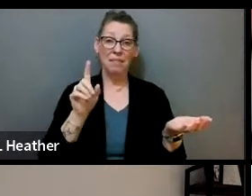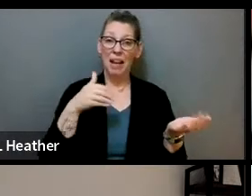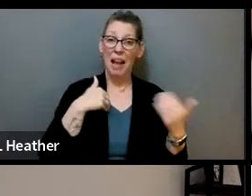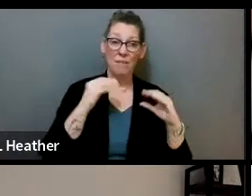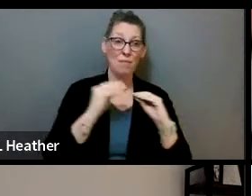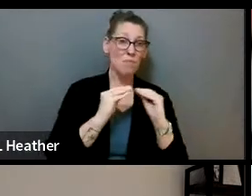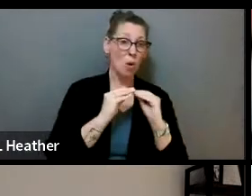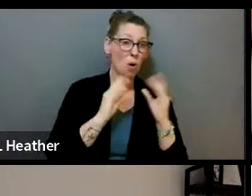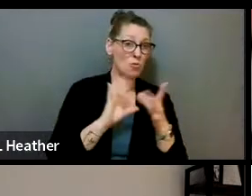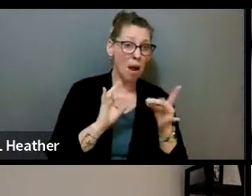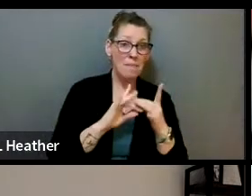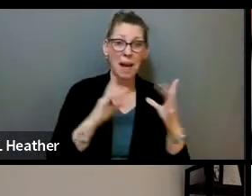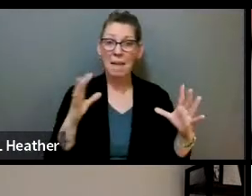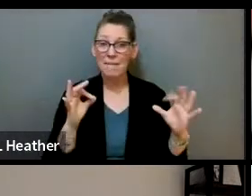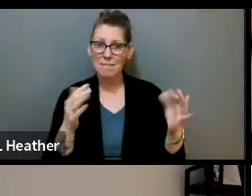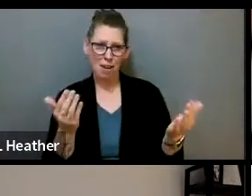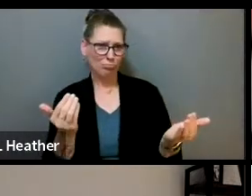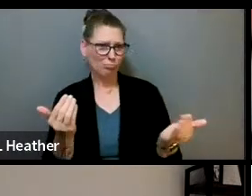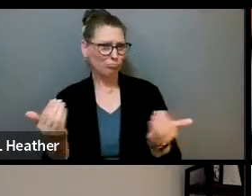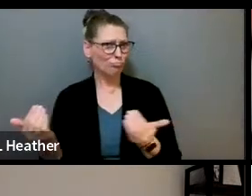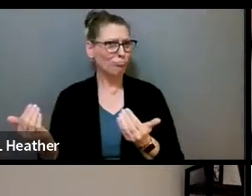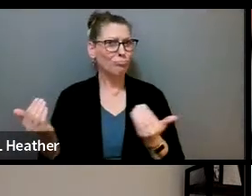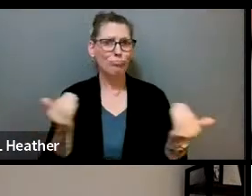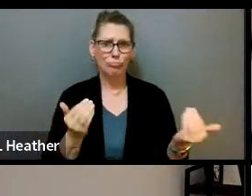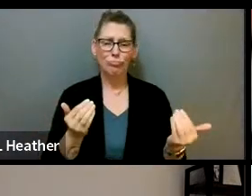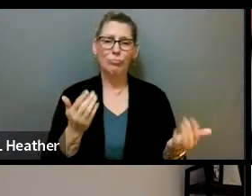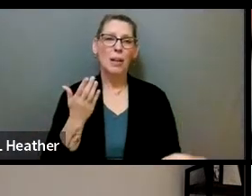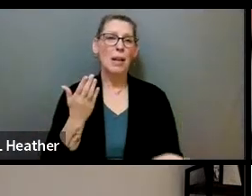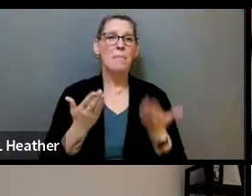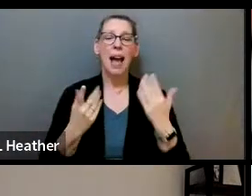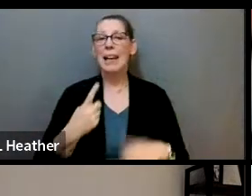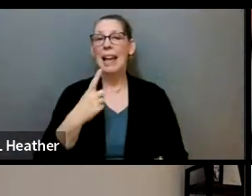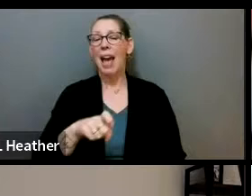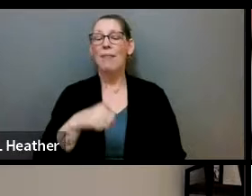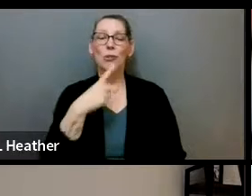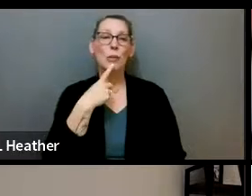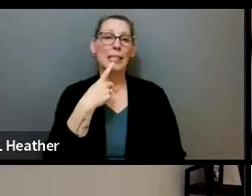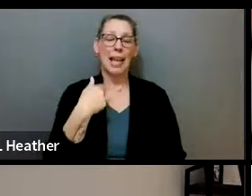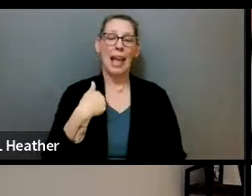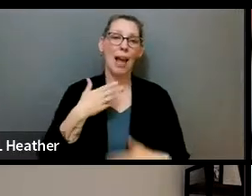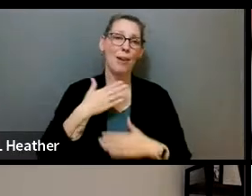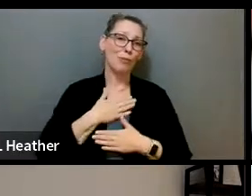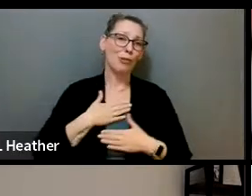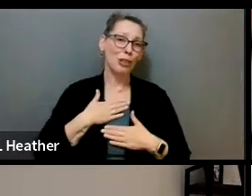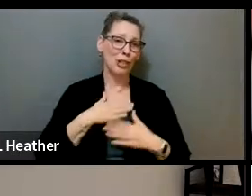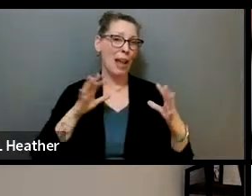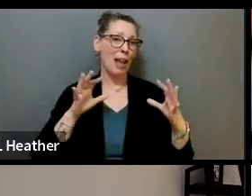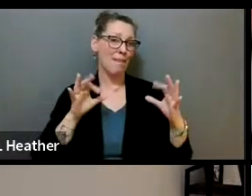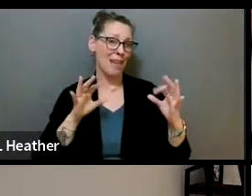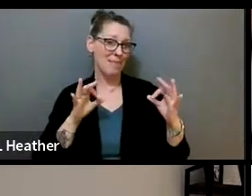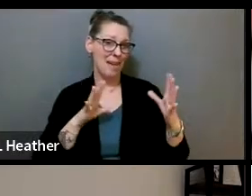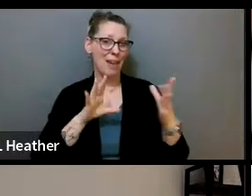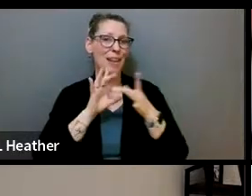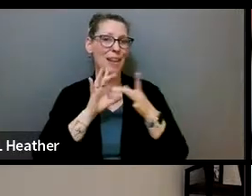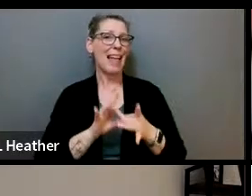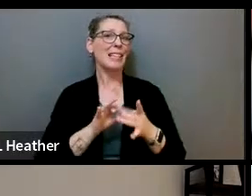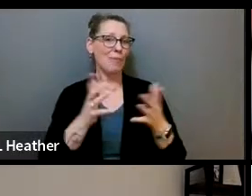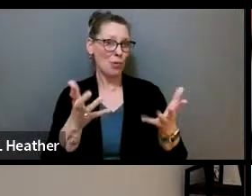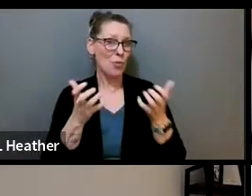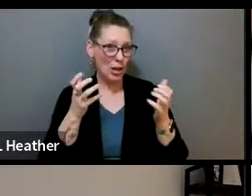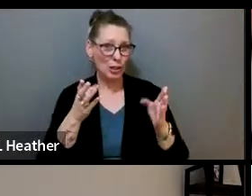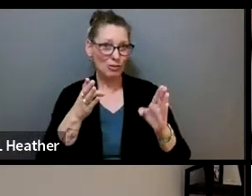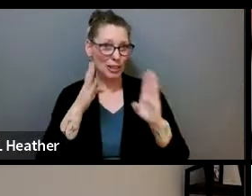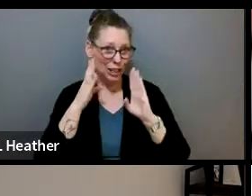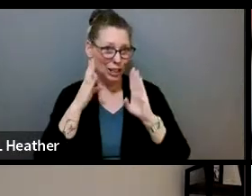comments that we are interested in hearing what you might have to say. I appreciate the feedback relative to wanting to hear